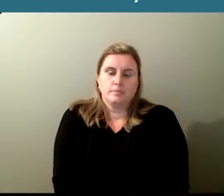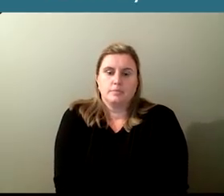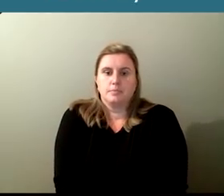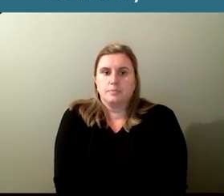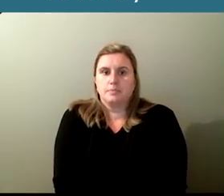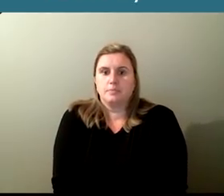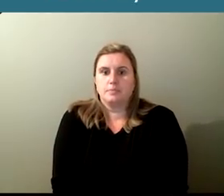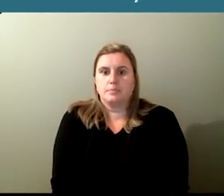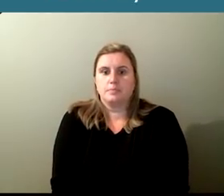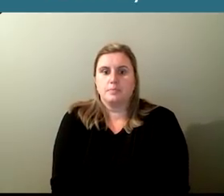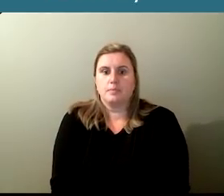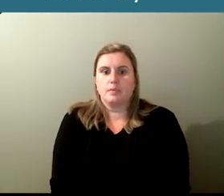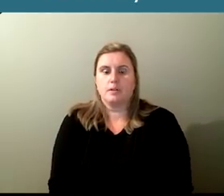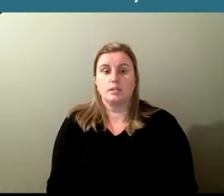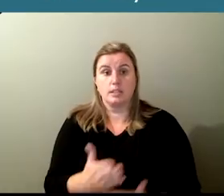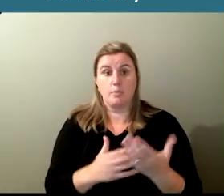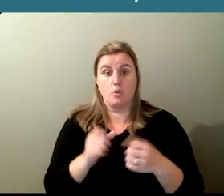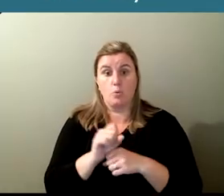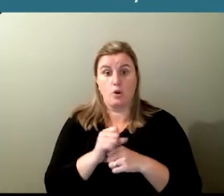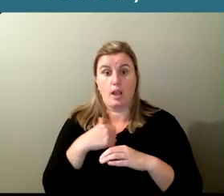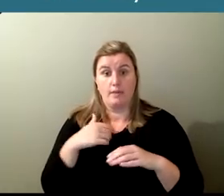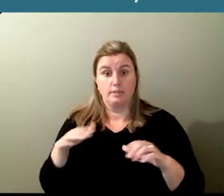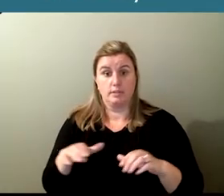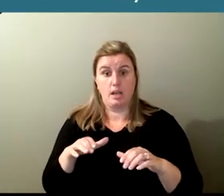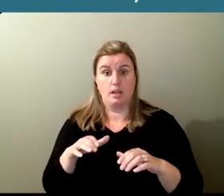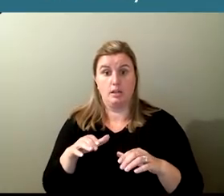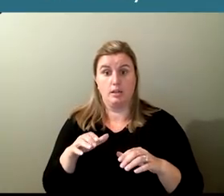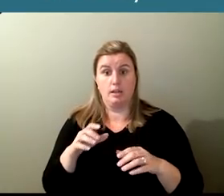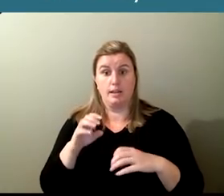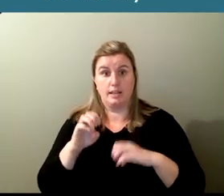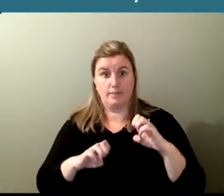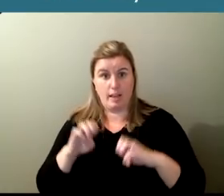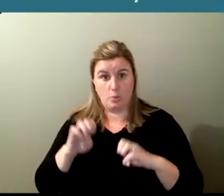So some of the work that I've done in terms of evaluating